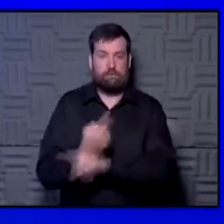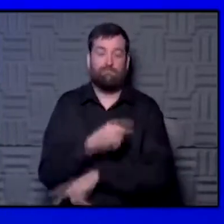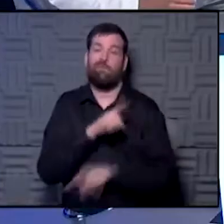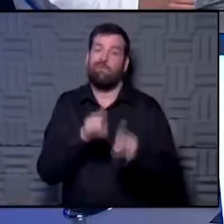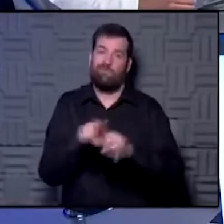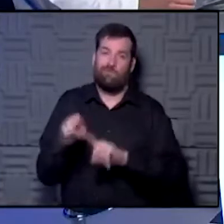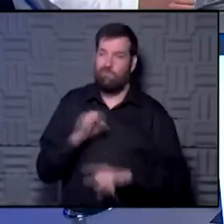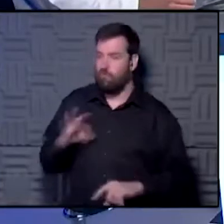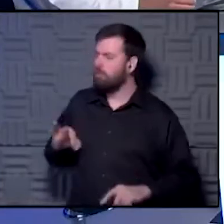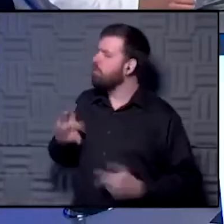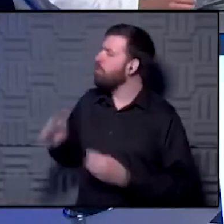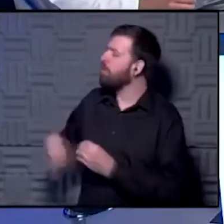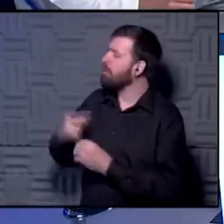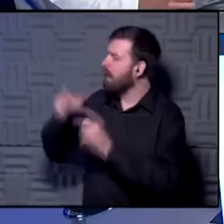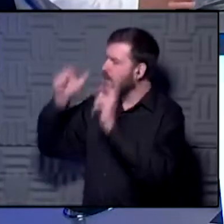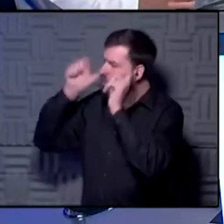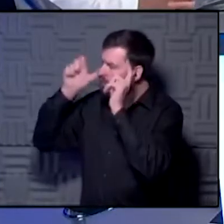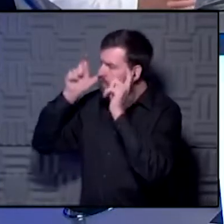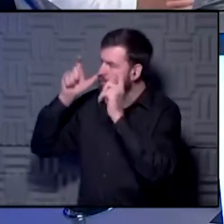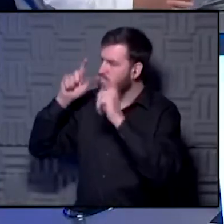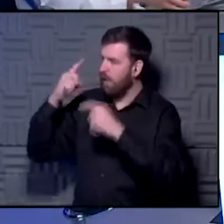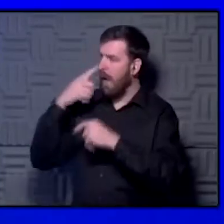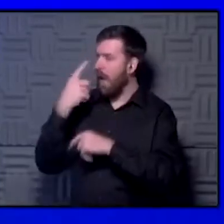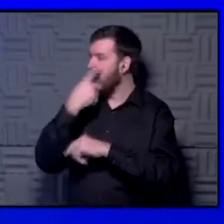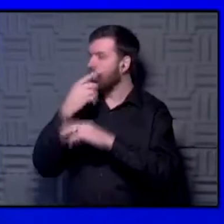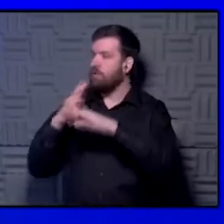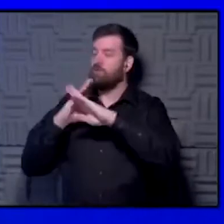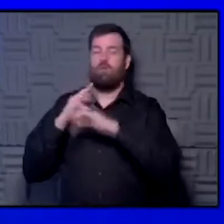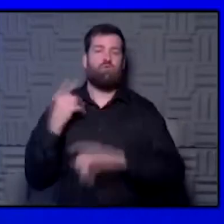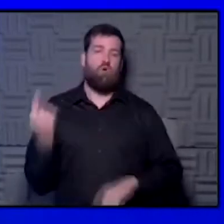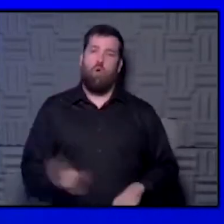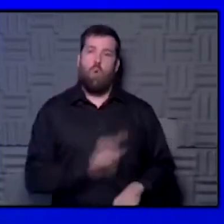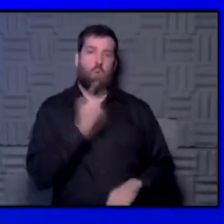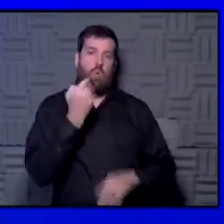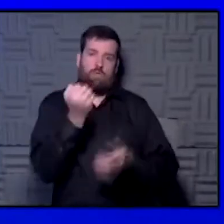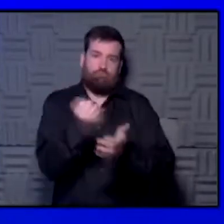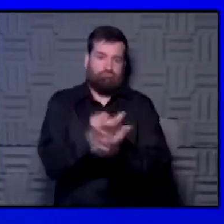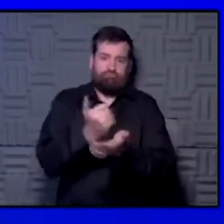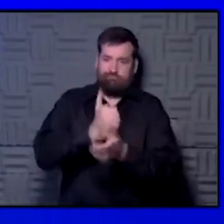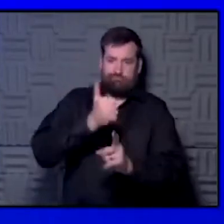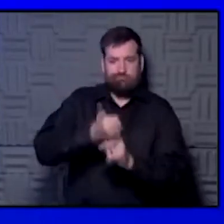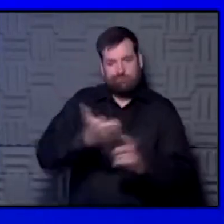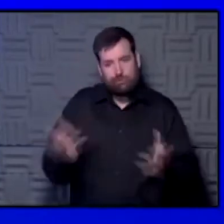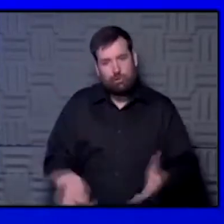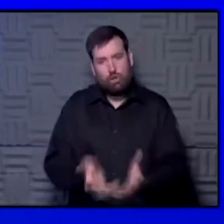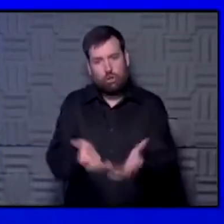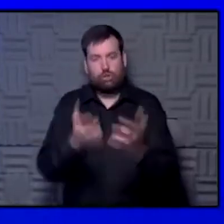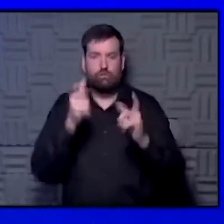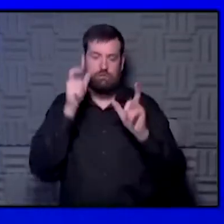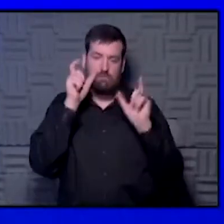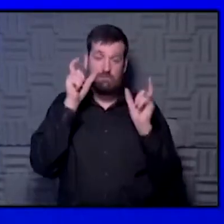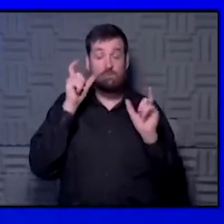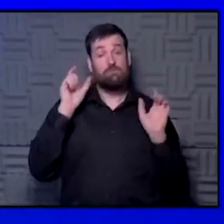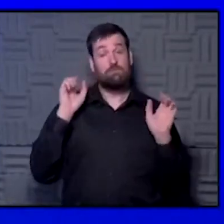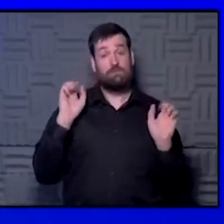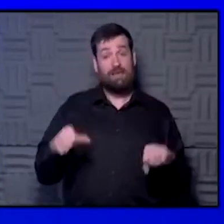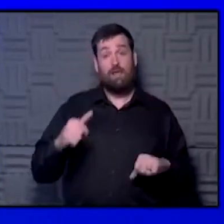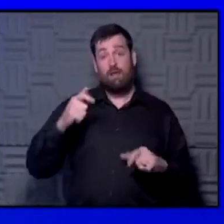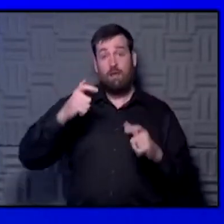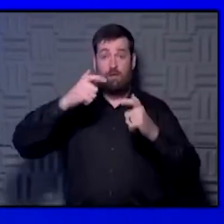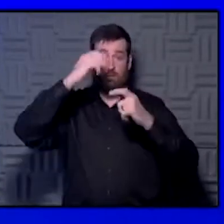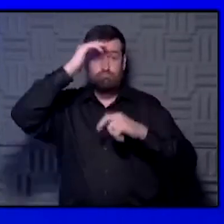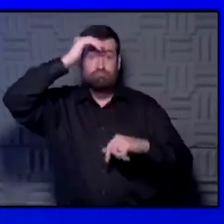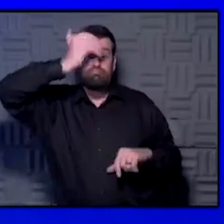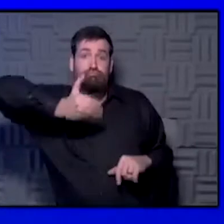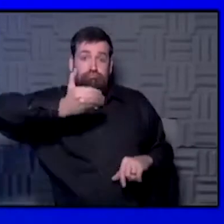employees. What about eye protection? Eye protection, we've always endorsed eye protection. Certainly if you can wear face shields, whether